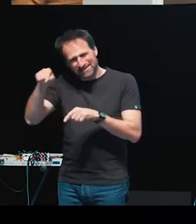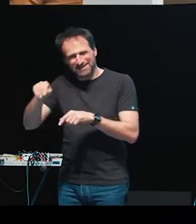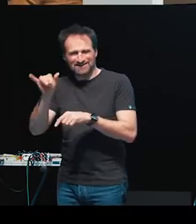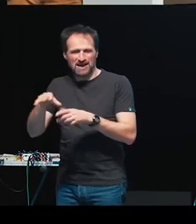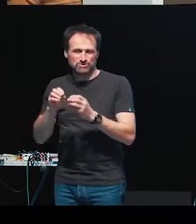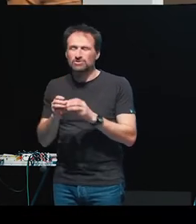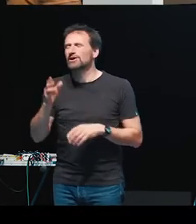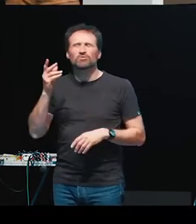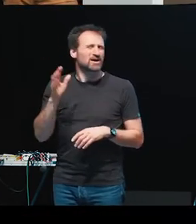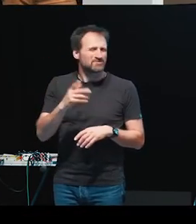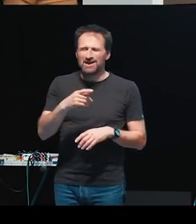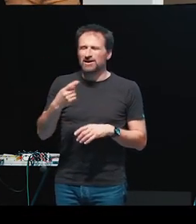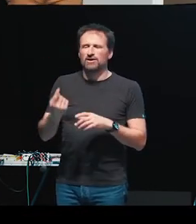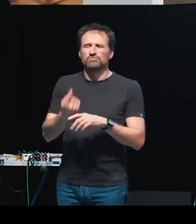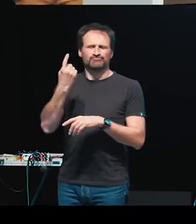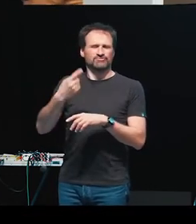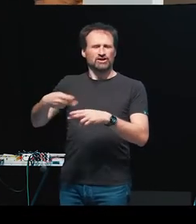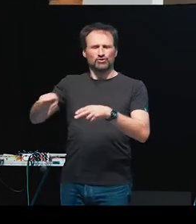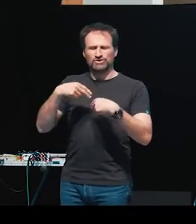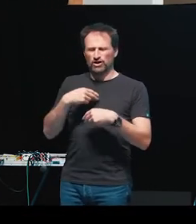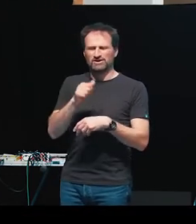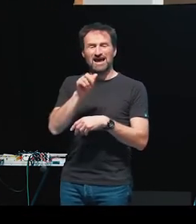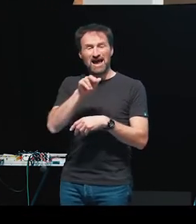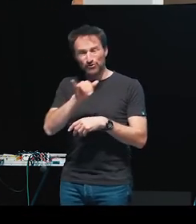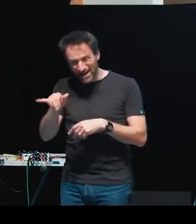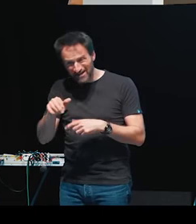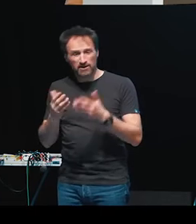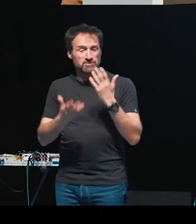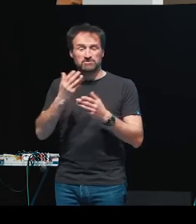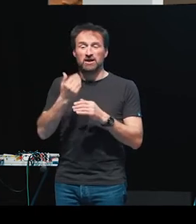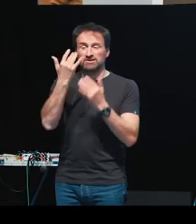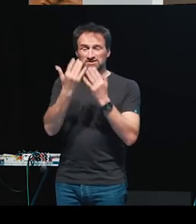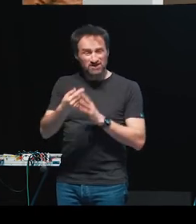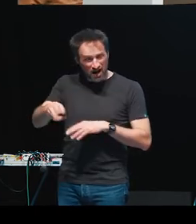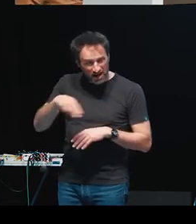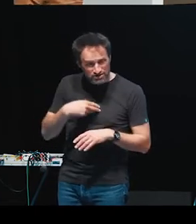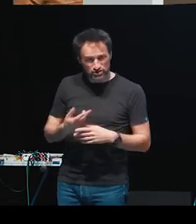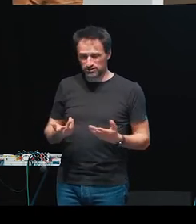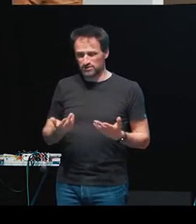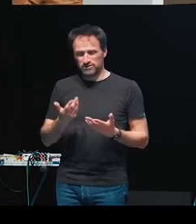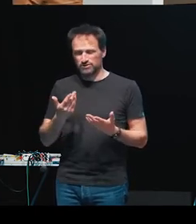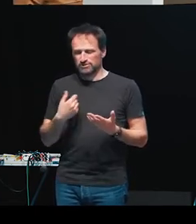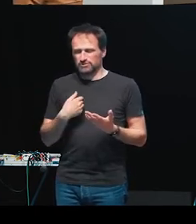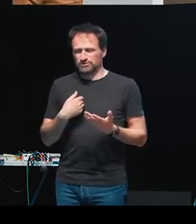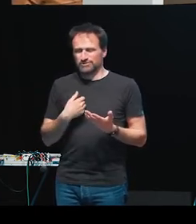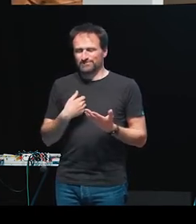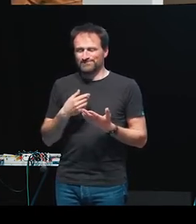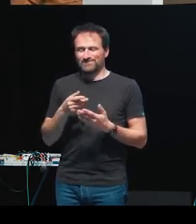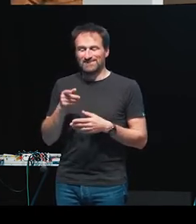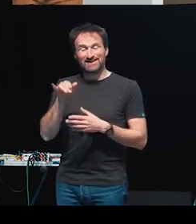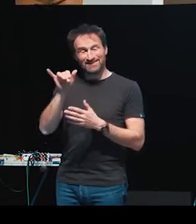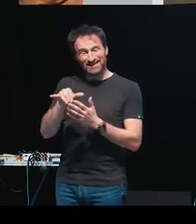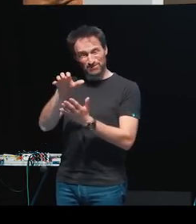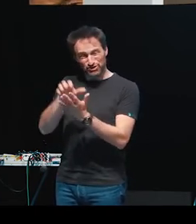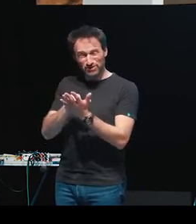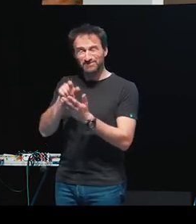returns an array, sometimes returns numbers. And this means that types in TypeScript sometimes can get really hard to